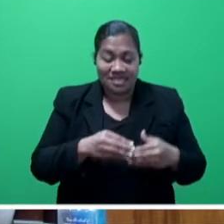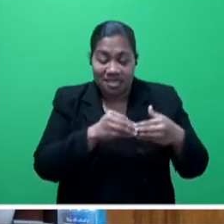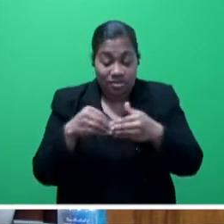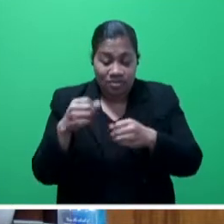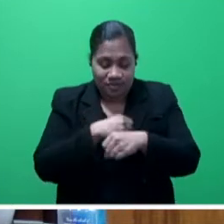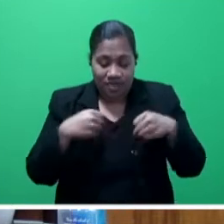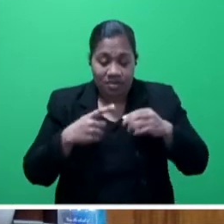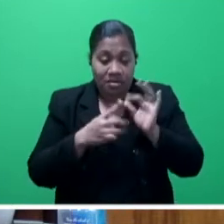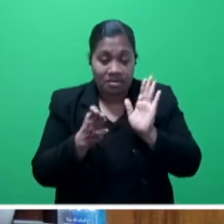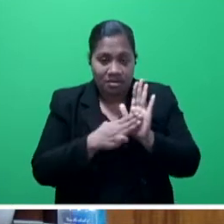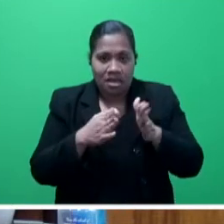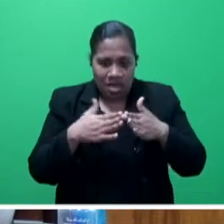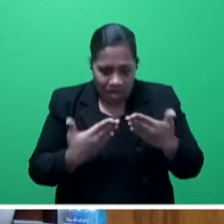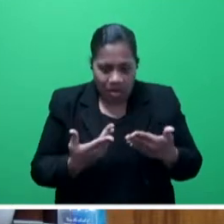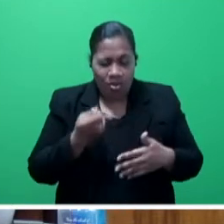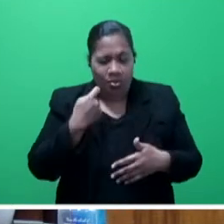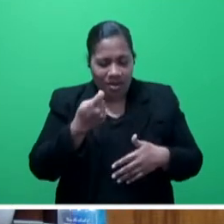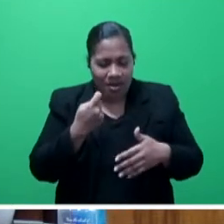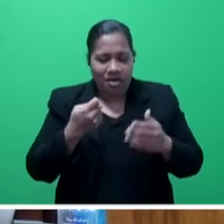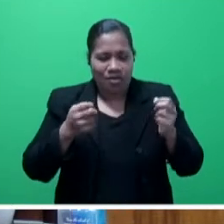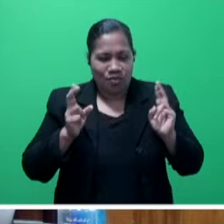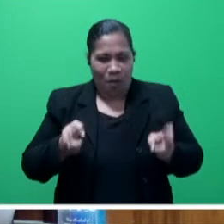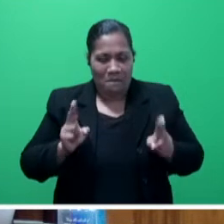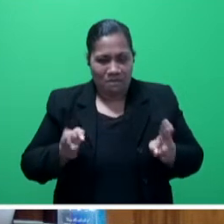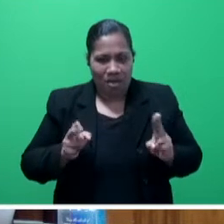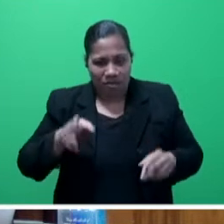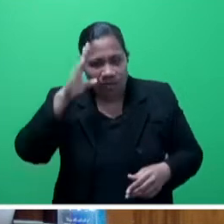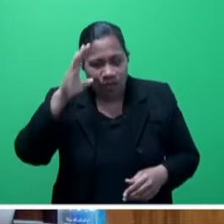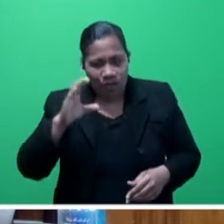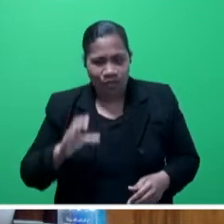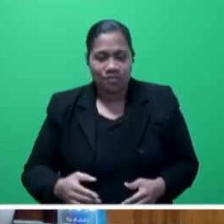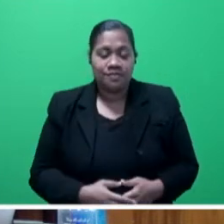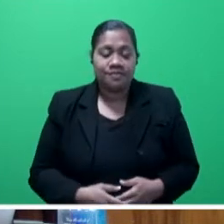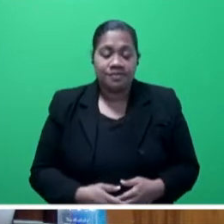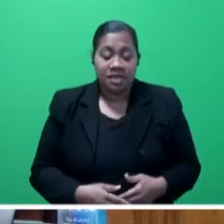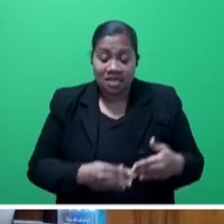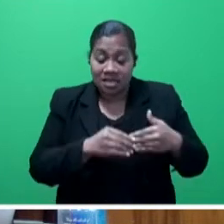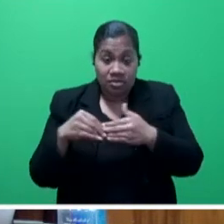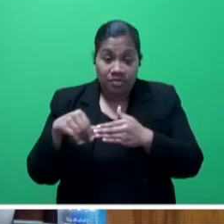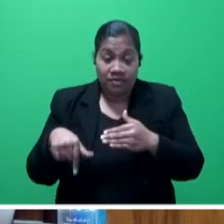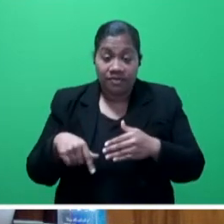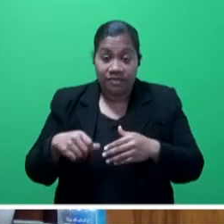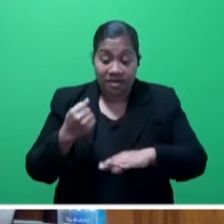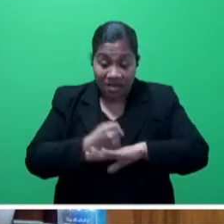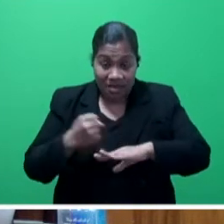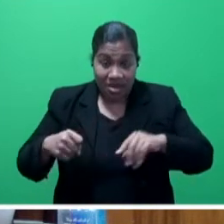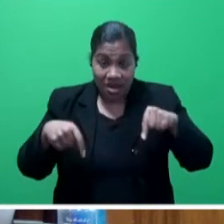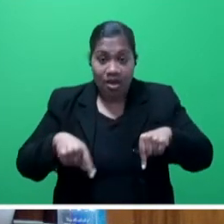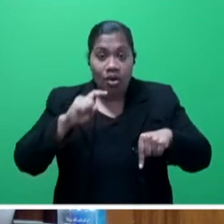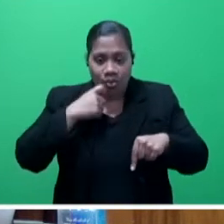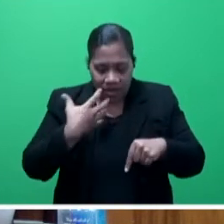in a near normal state. This visionary leadership of this government will go down the history books.